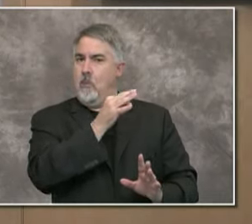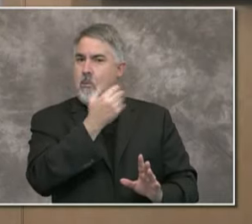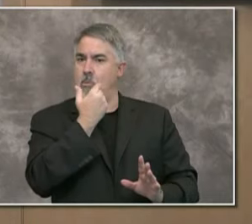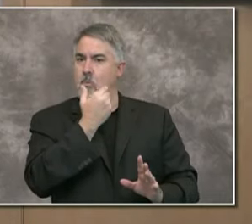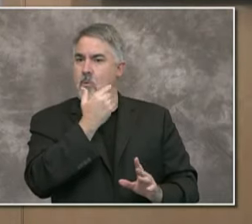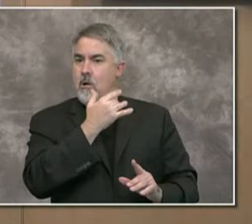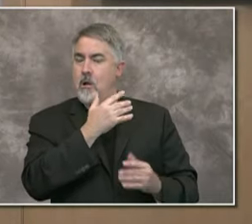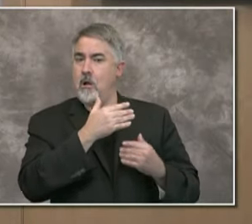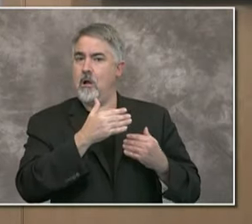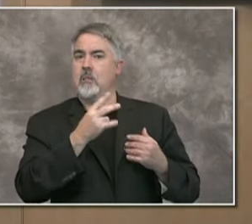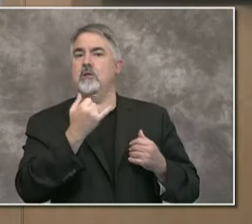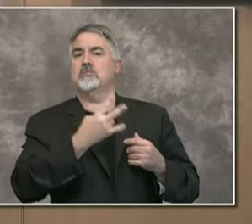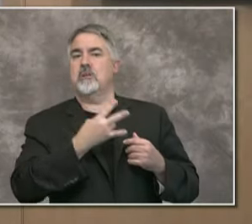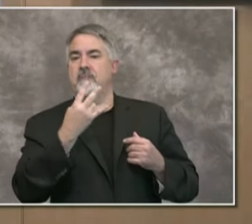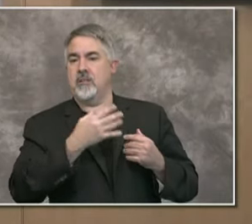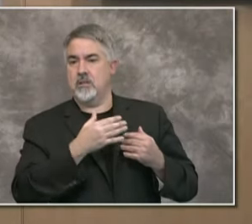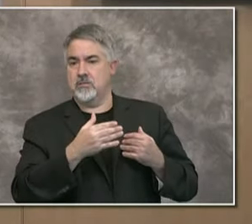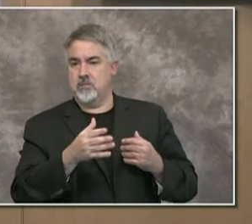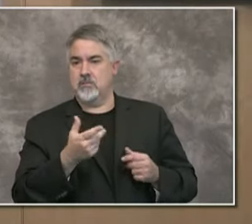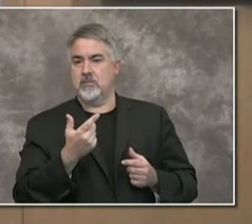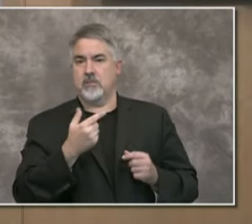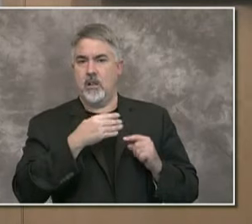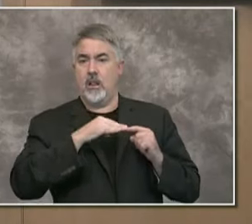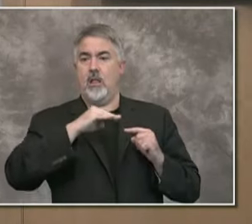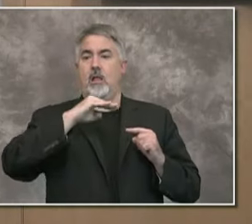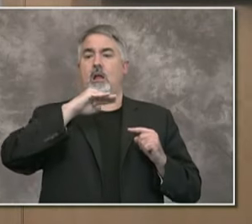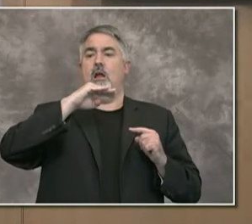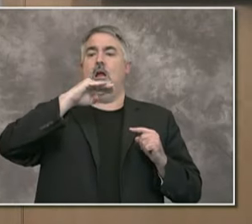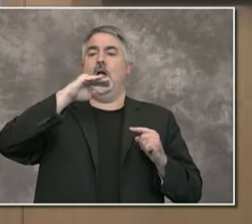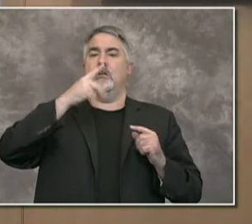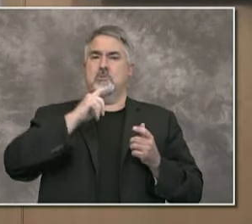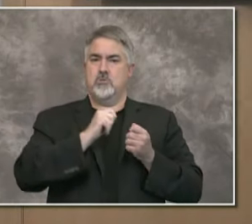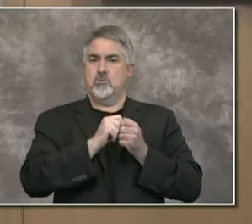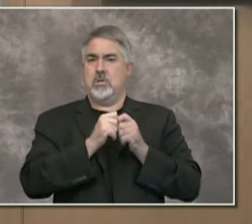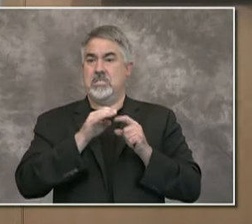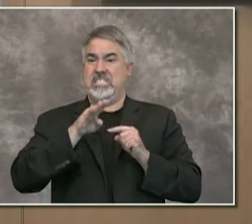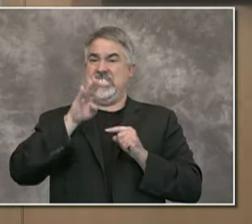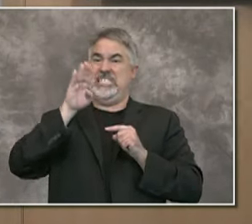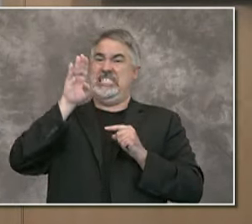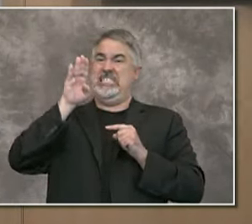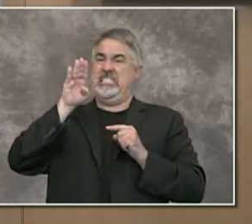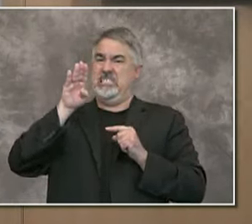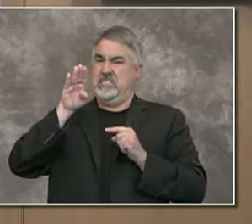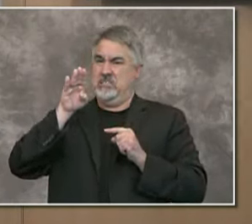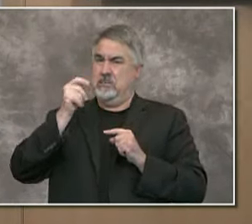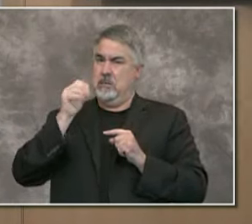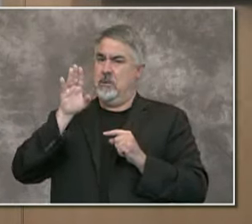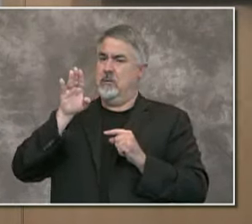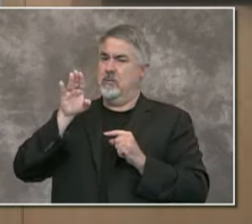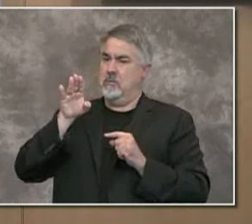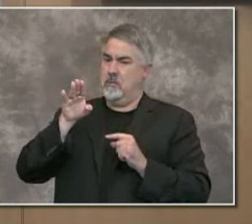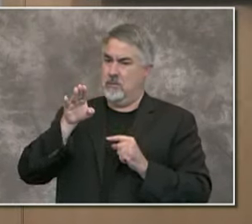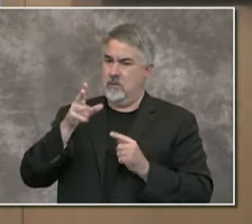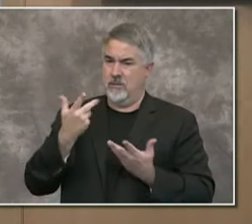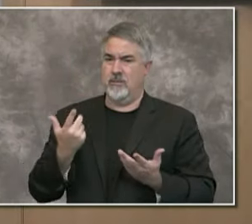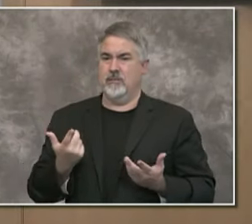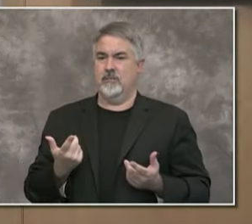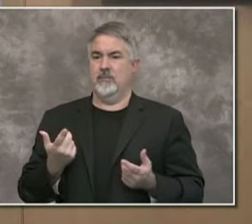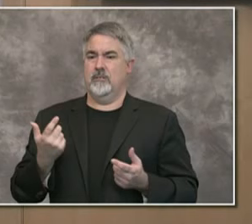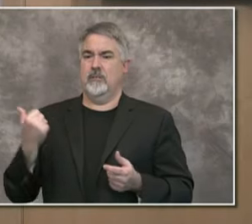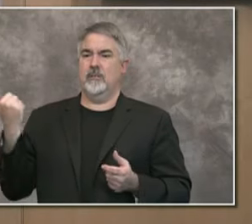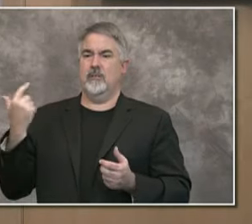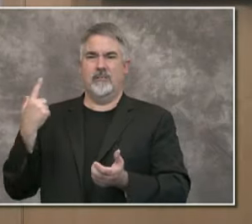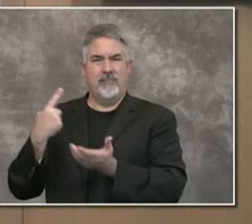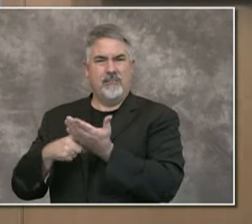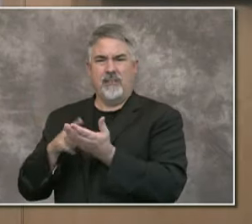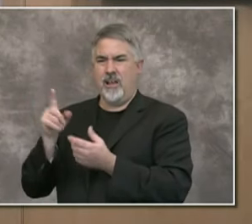the nature of the curve has changed in the last week. I've talked to some other epidemiologists who have said that